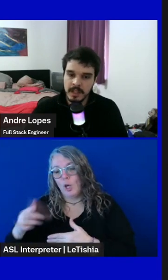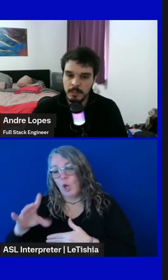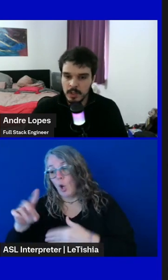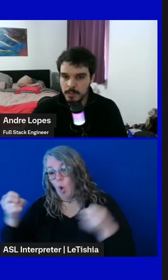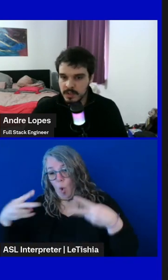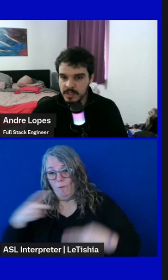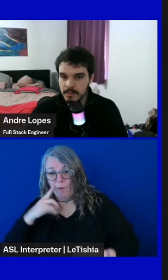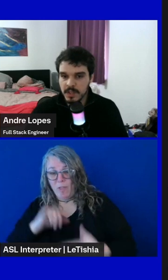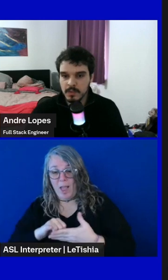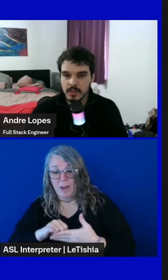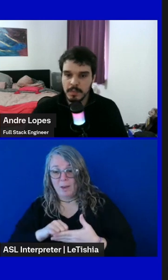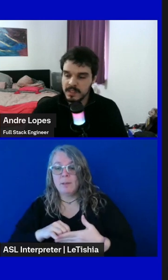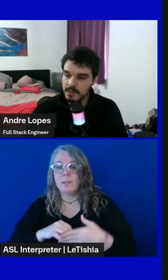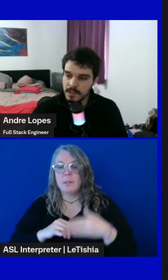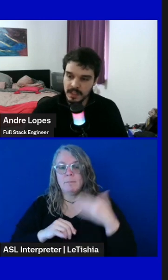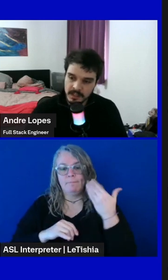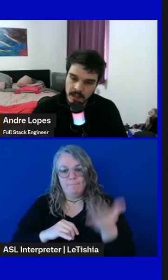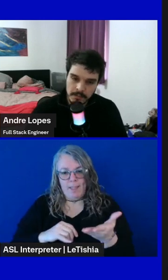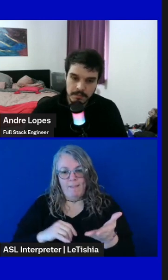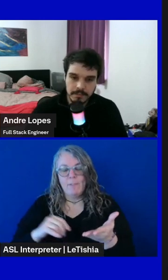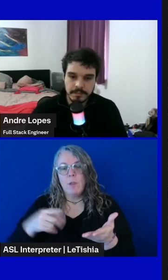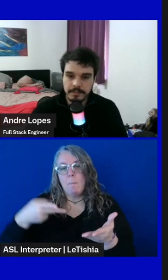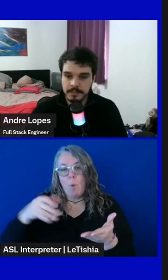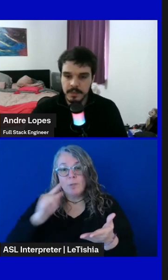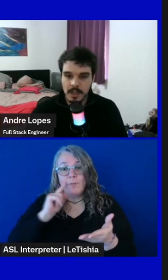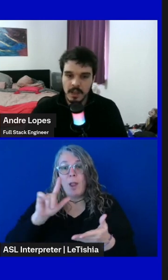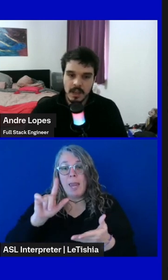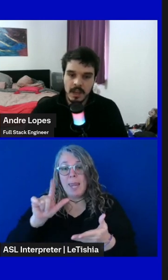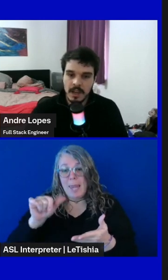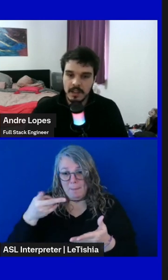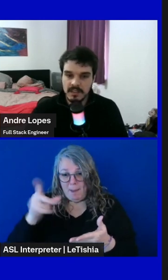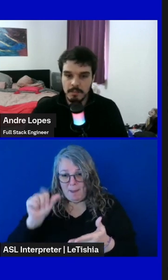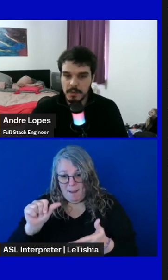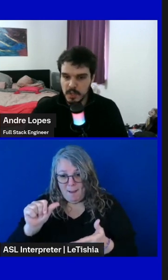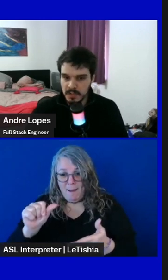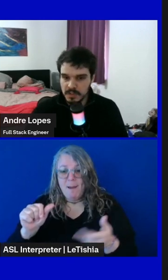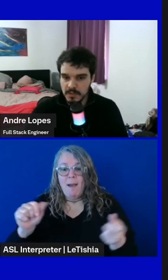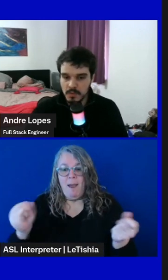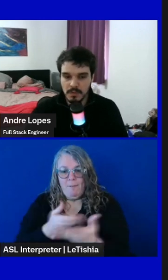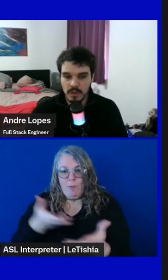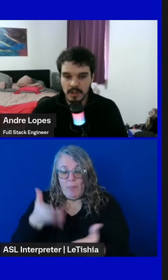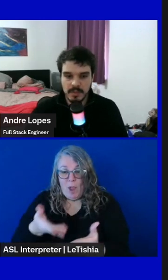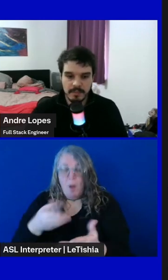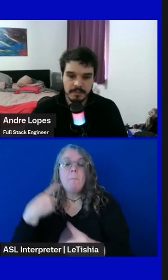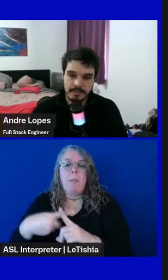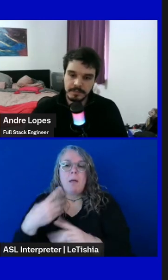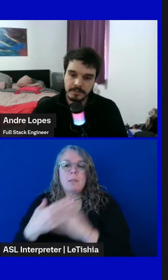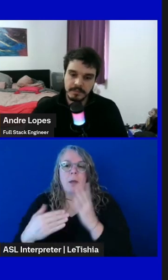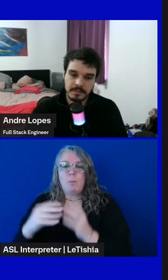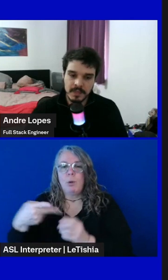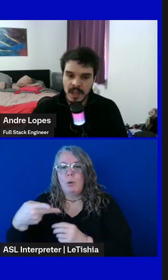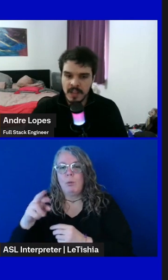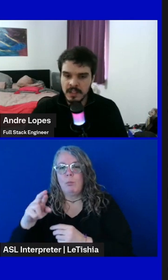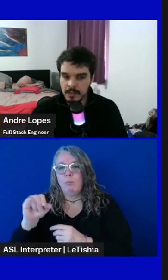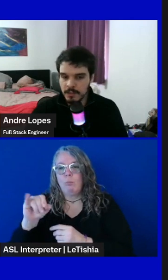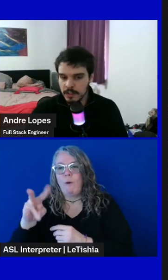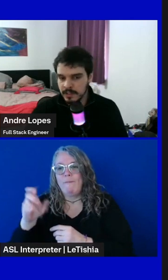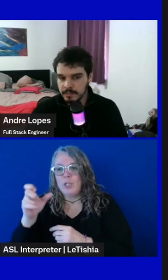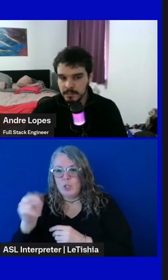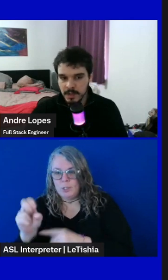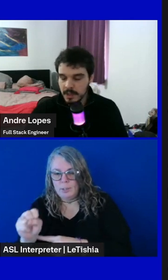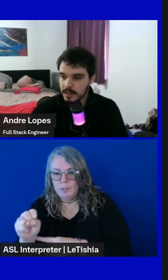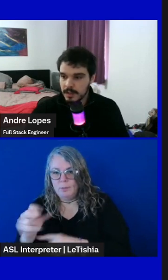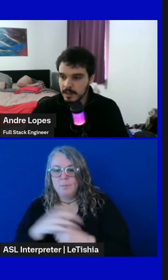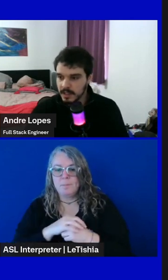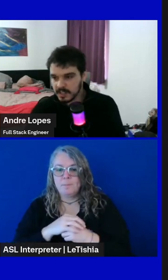Lambda, the AWS proxy, because we want to pass everything down, and some permissions to invoke Lambda. And here's some